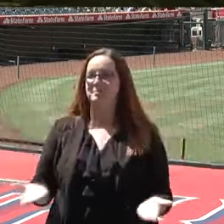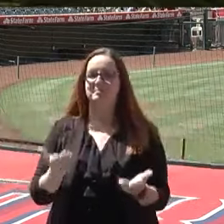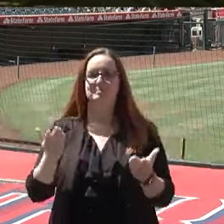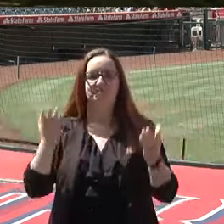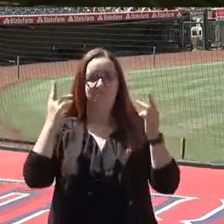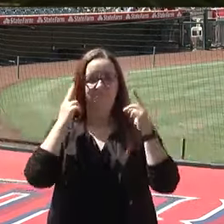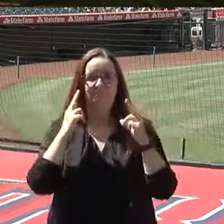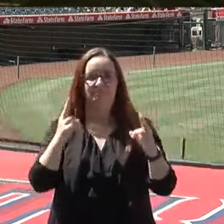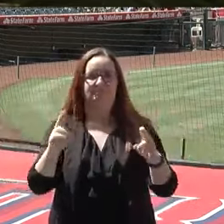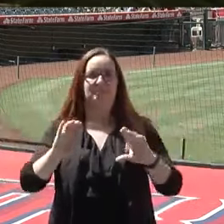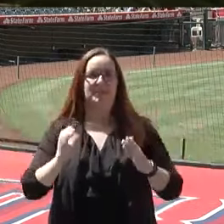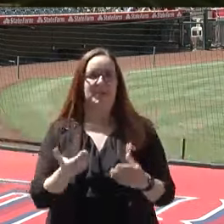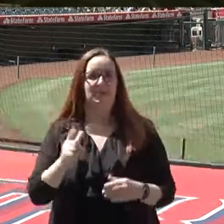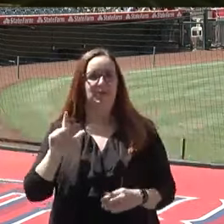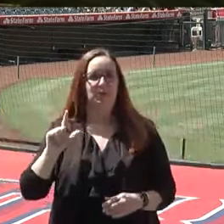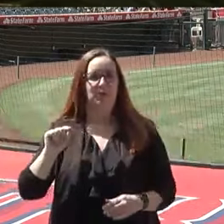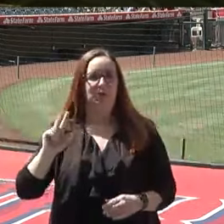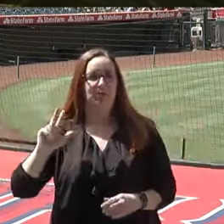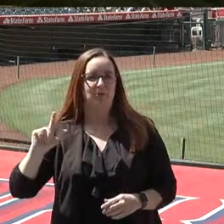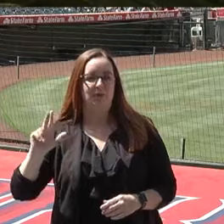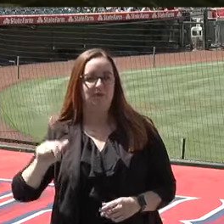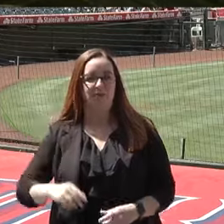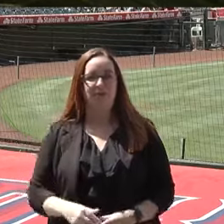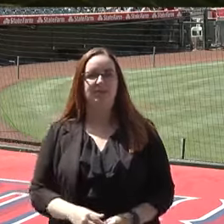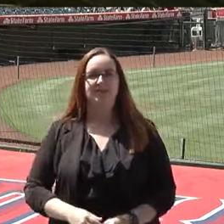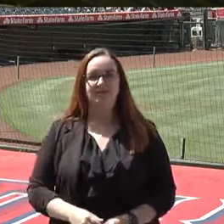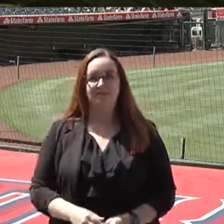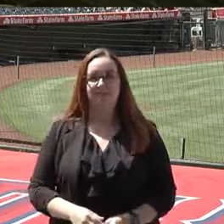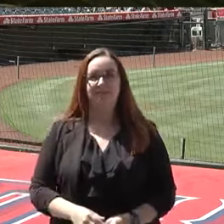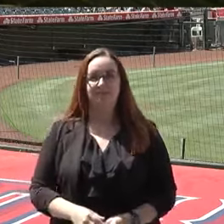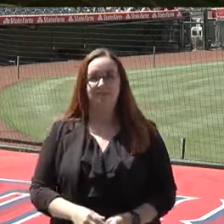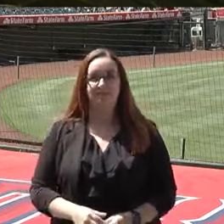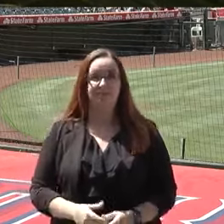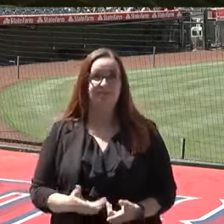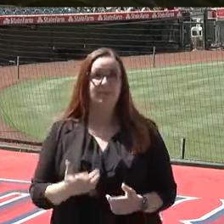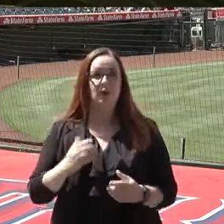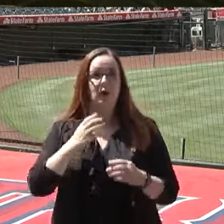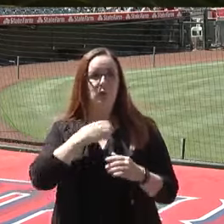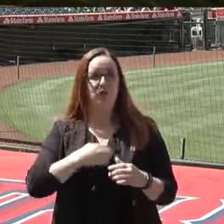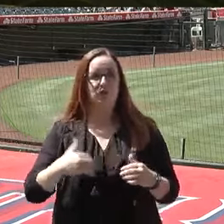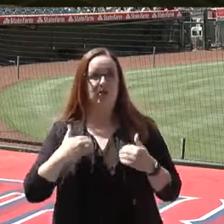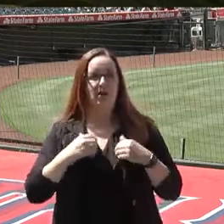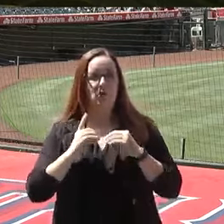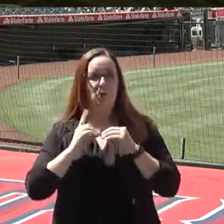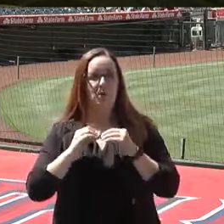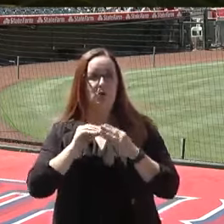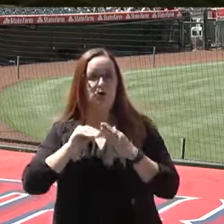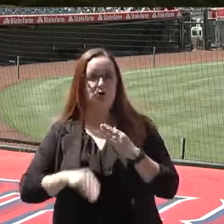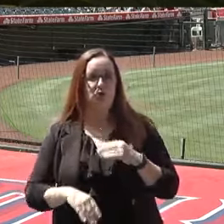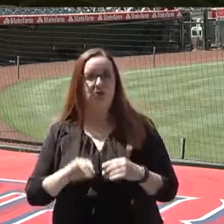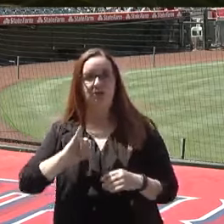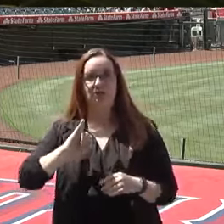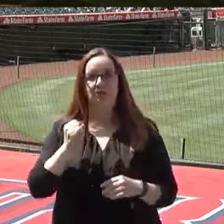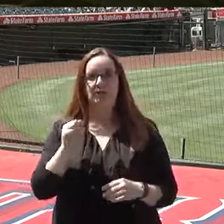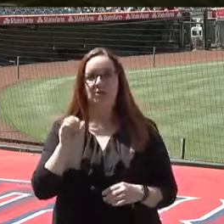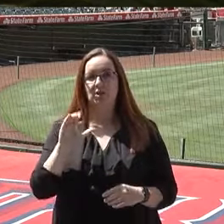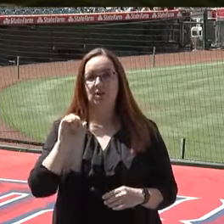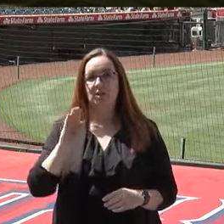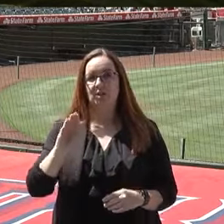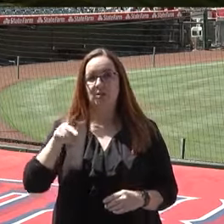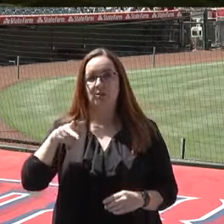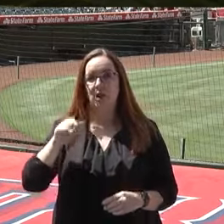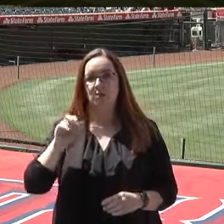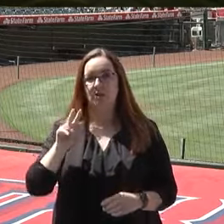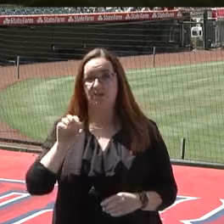class of 2023. I wish our number was one greater. Jacob Brubeska is